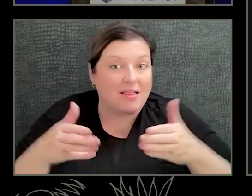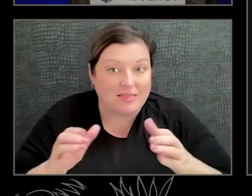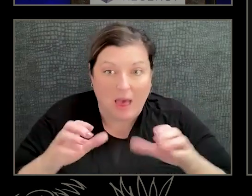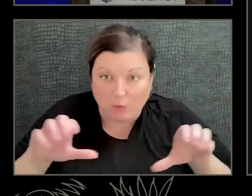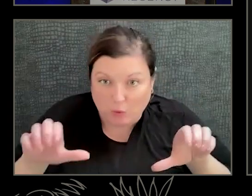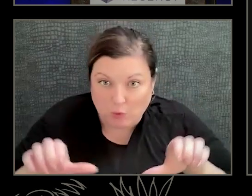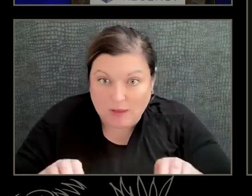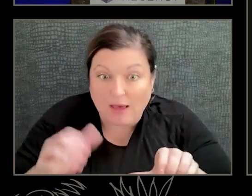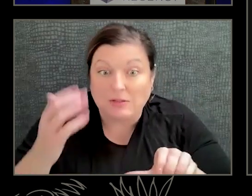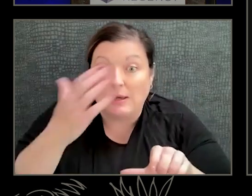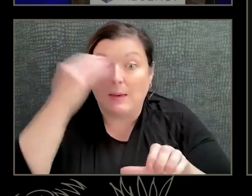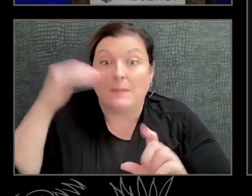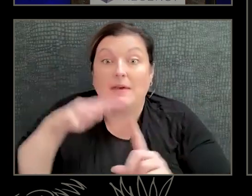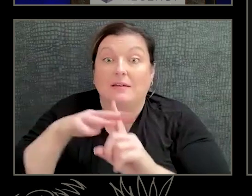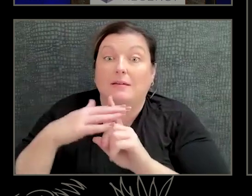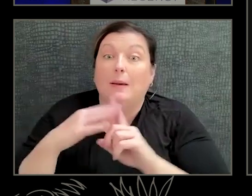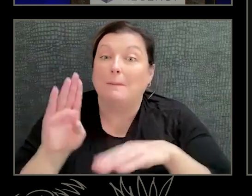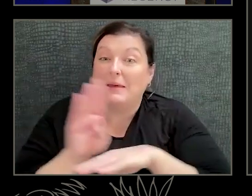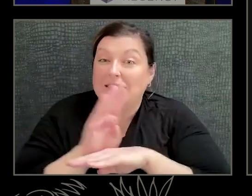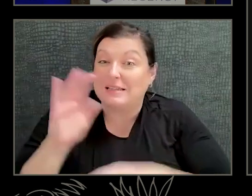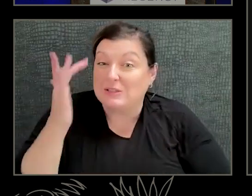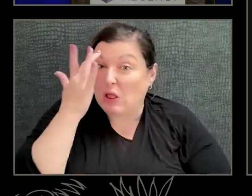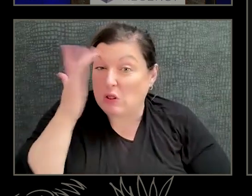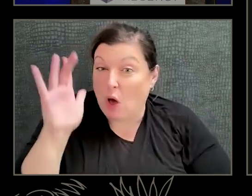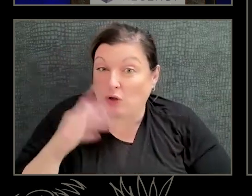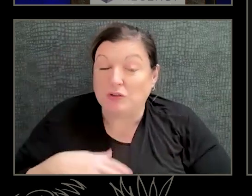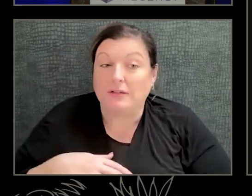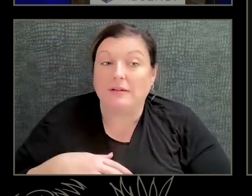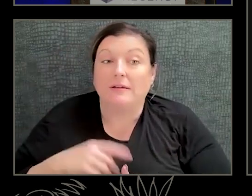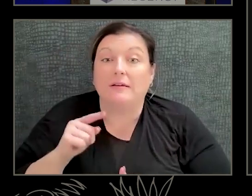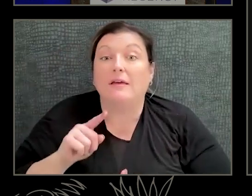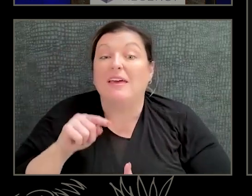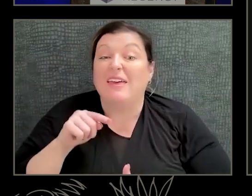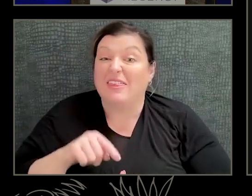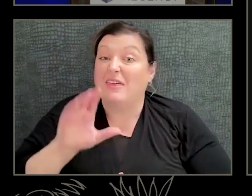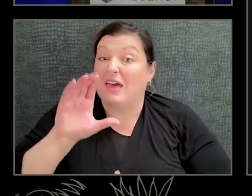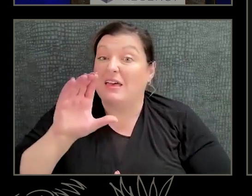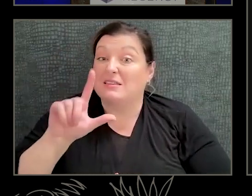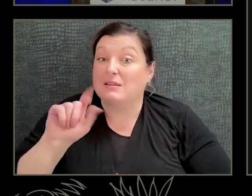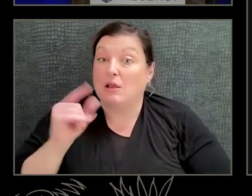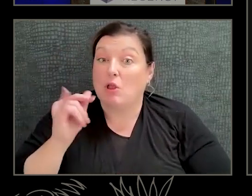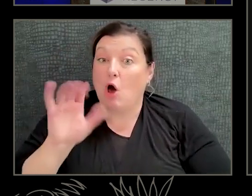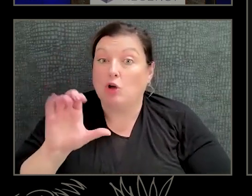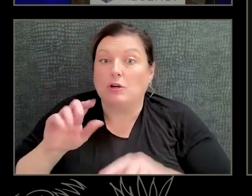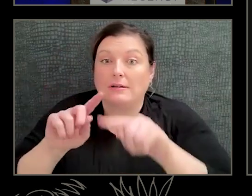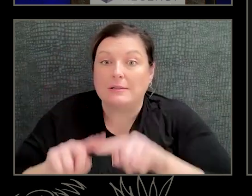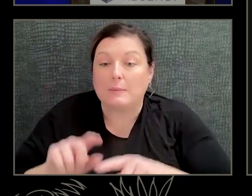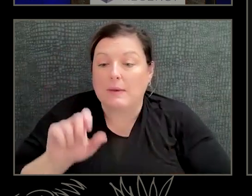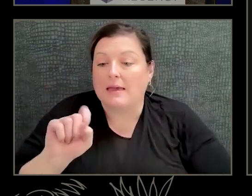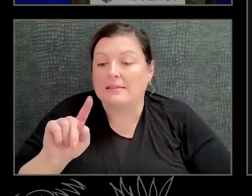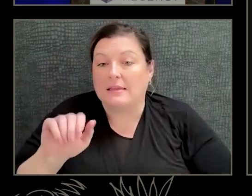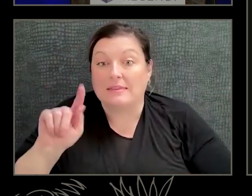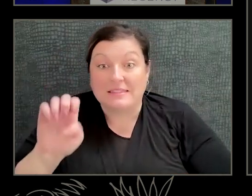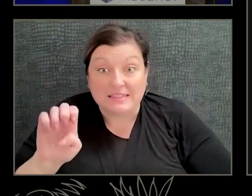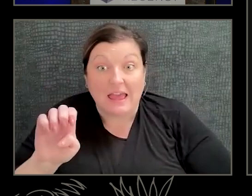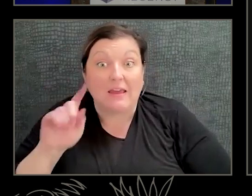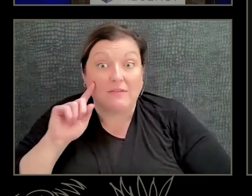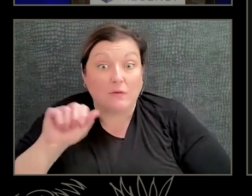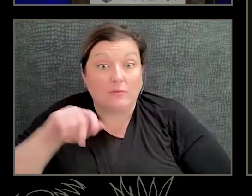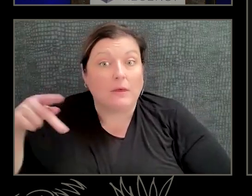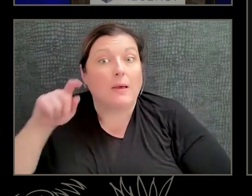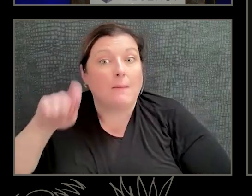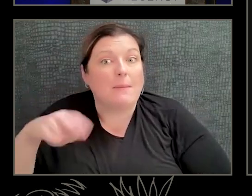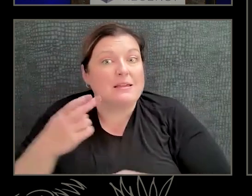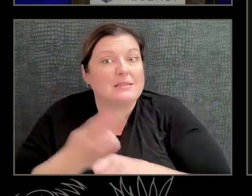of contextual business logic. And this logic may depend on the state of the application and may need to be handled